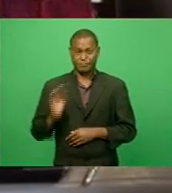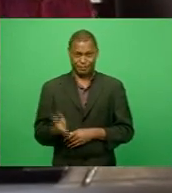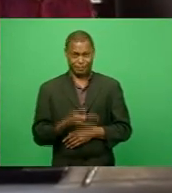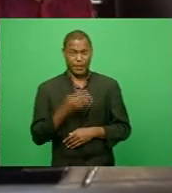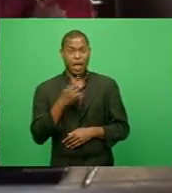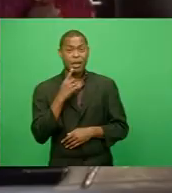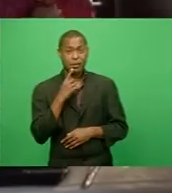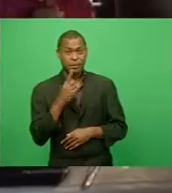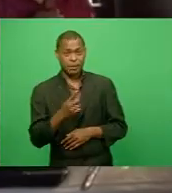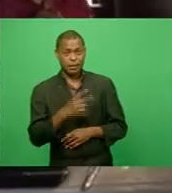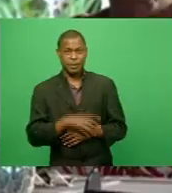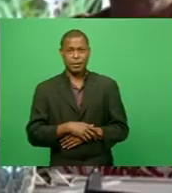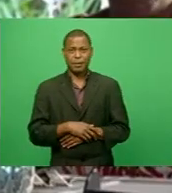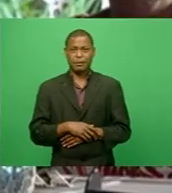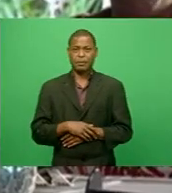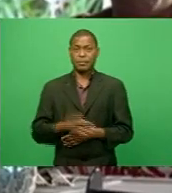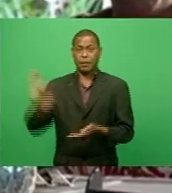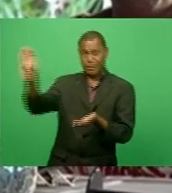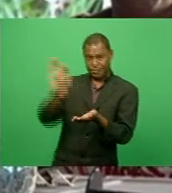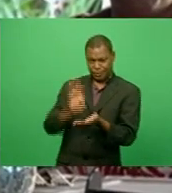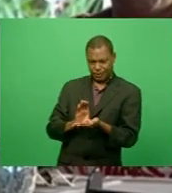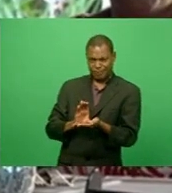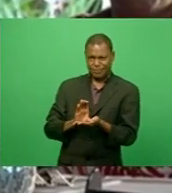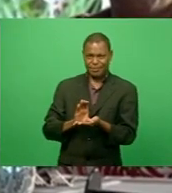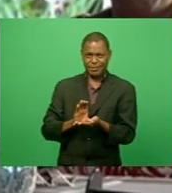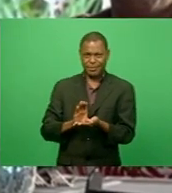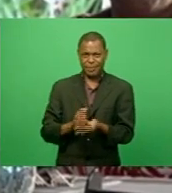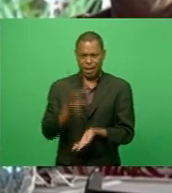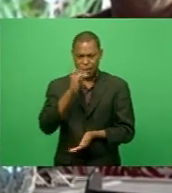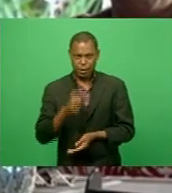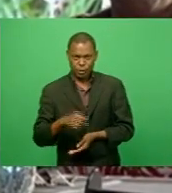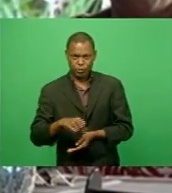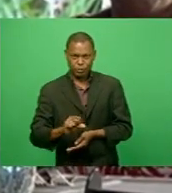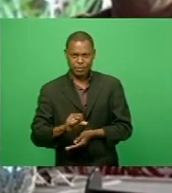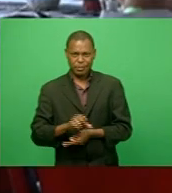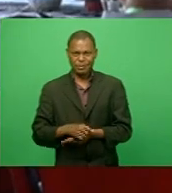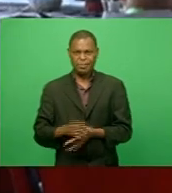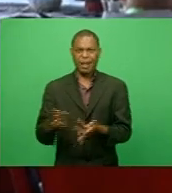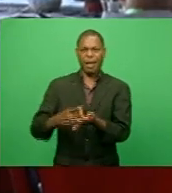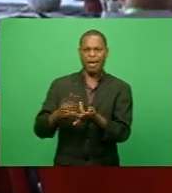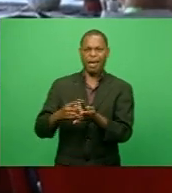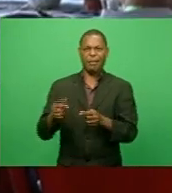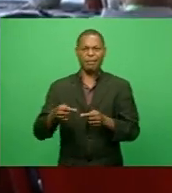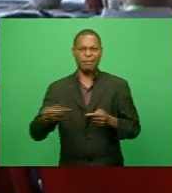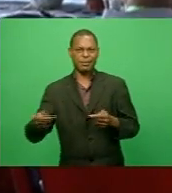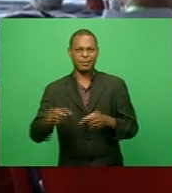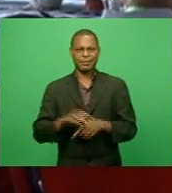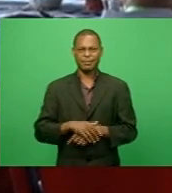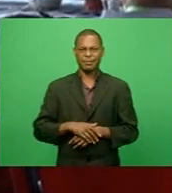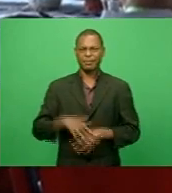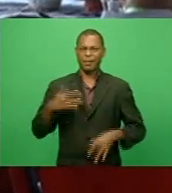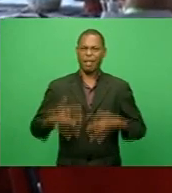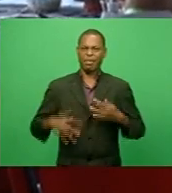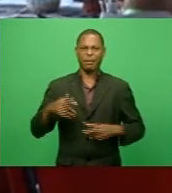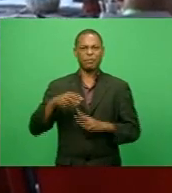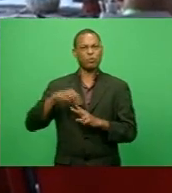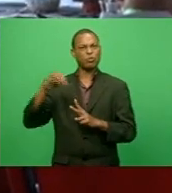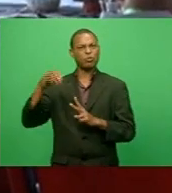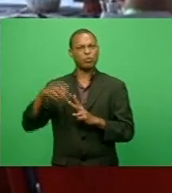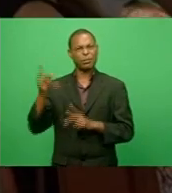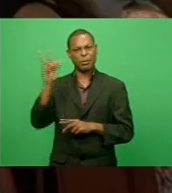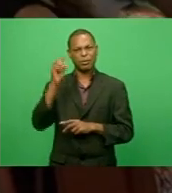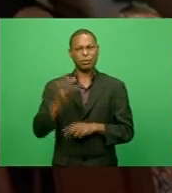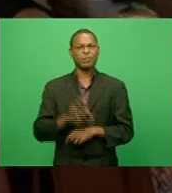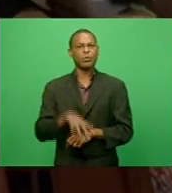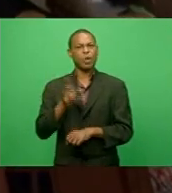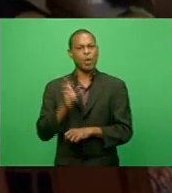can be utilized on many useful things have gone down the drain because of lifestyle choices and urges Fijians to adopt a